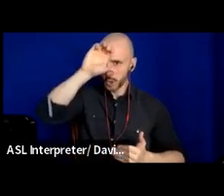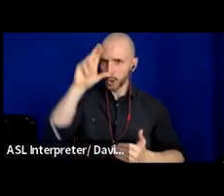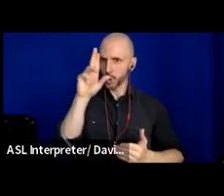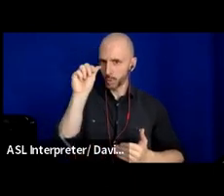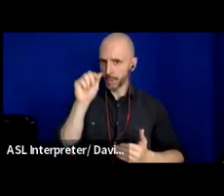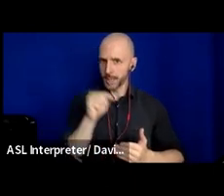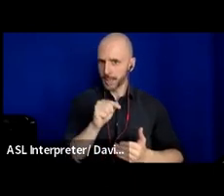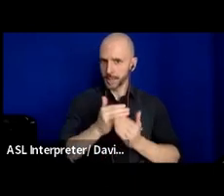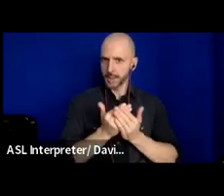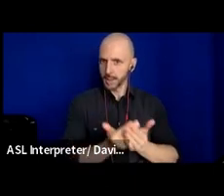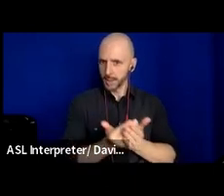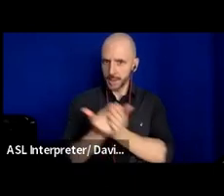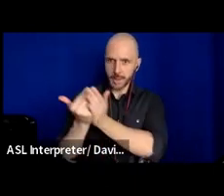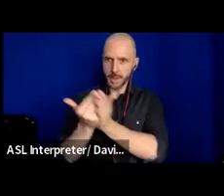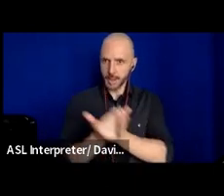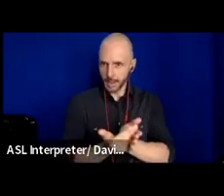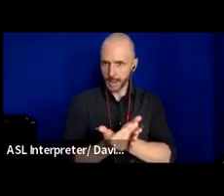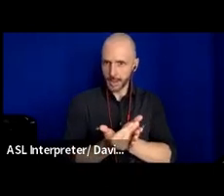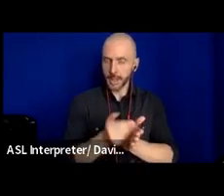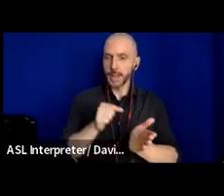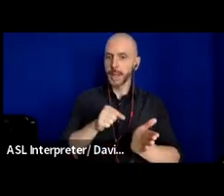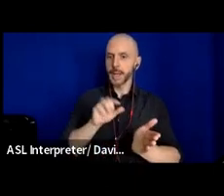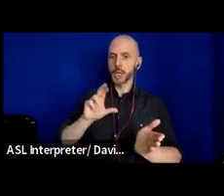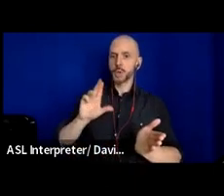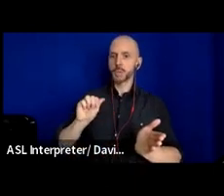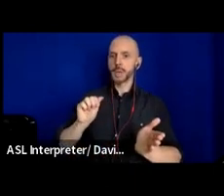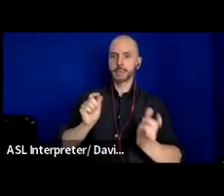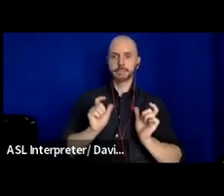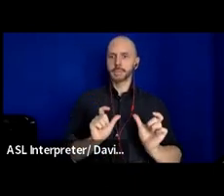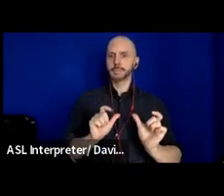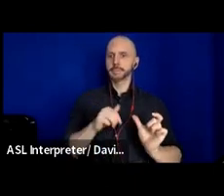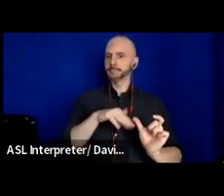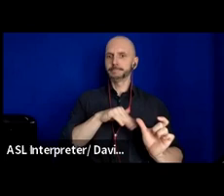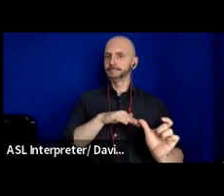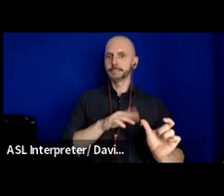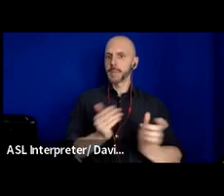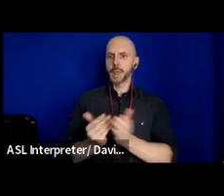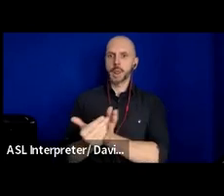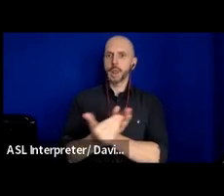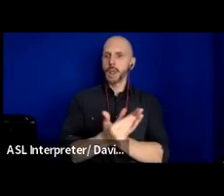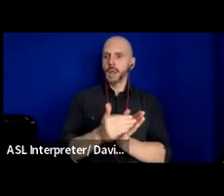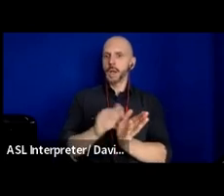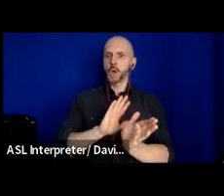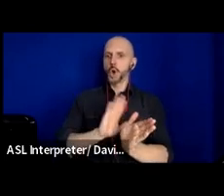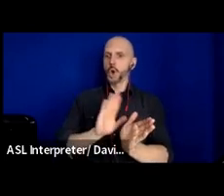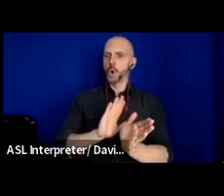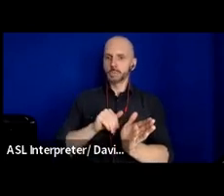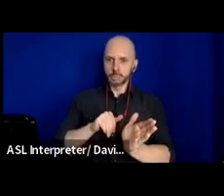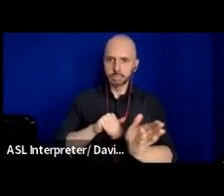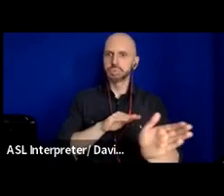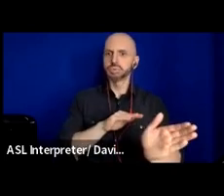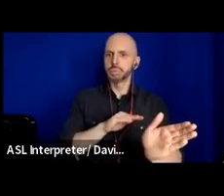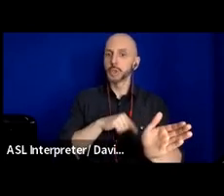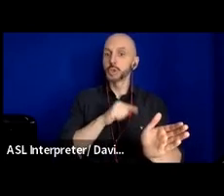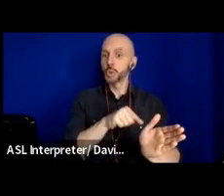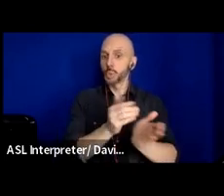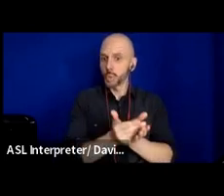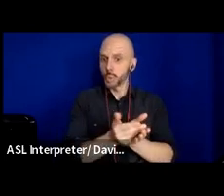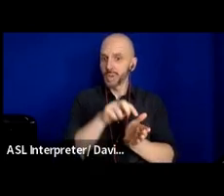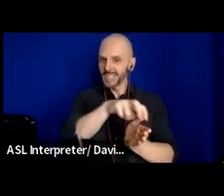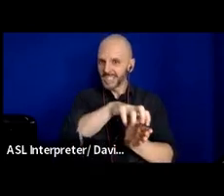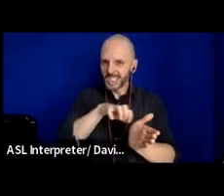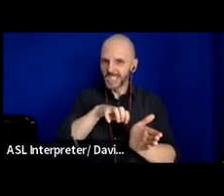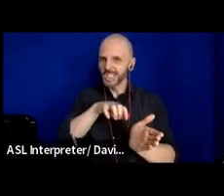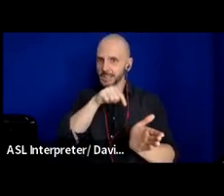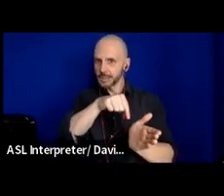they spent a few weeks moving around the Atlantic, trying to settle either in the United States or in Canada, and neither country